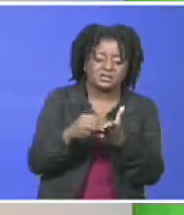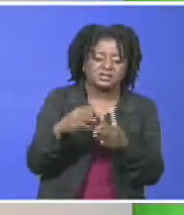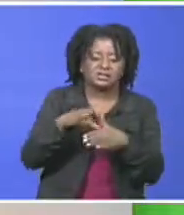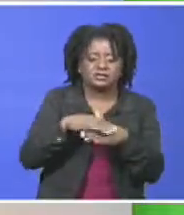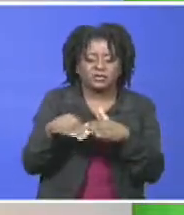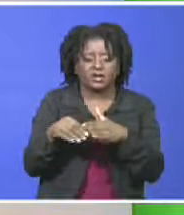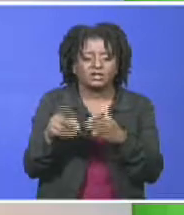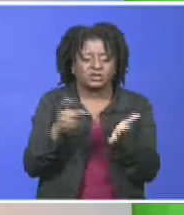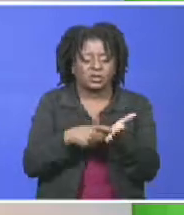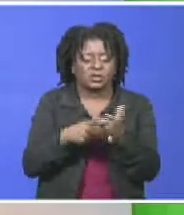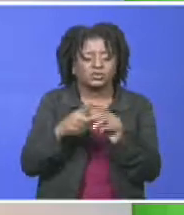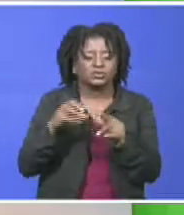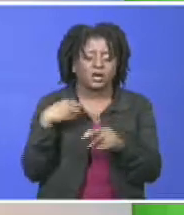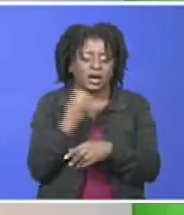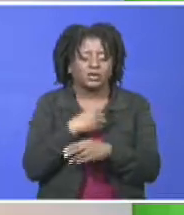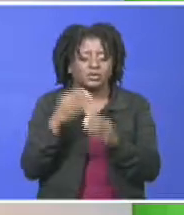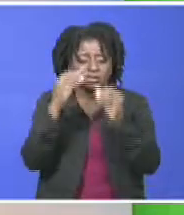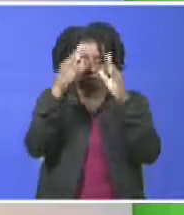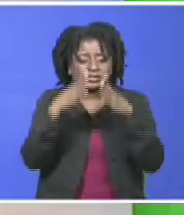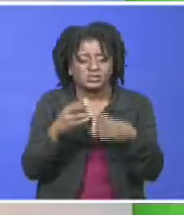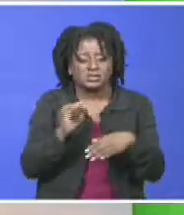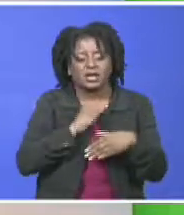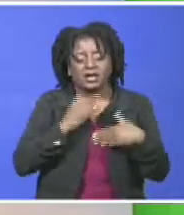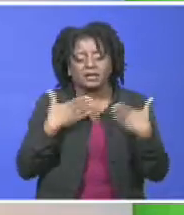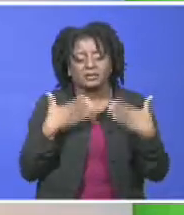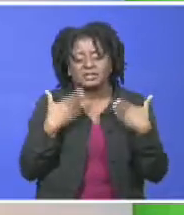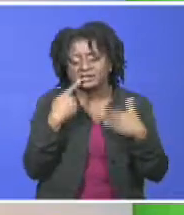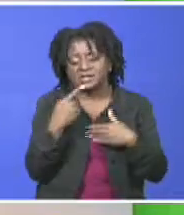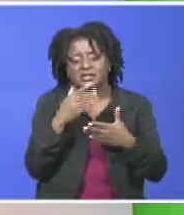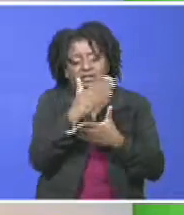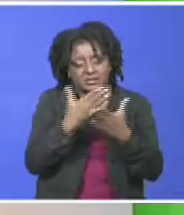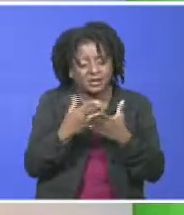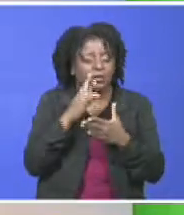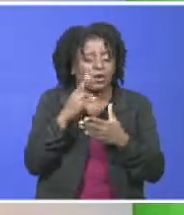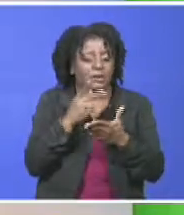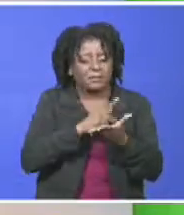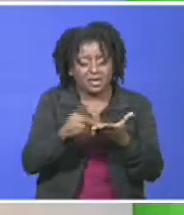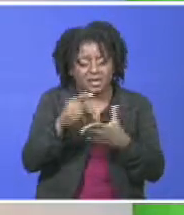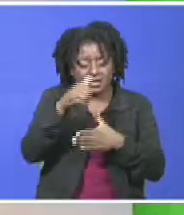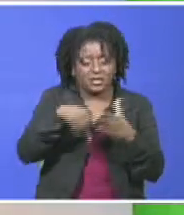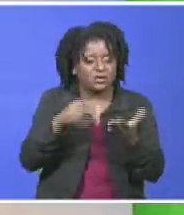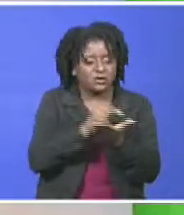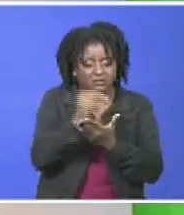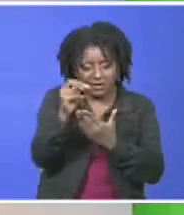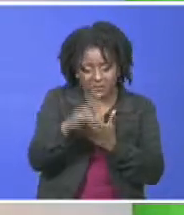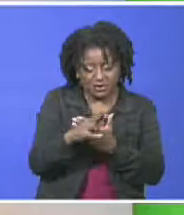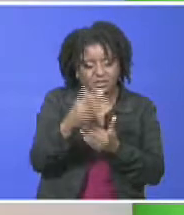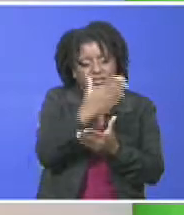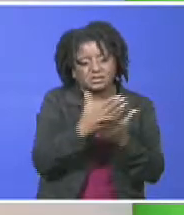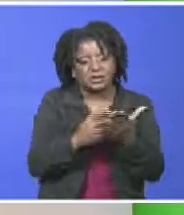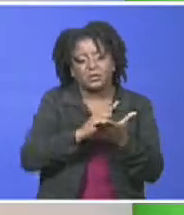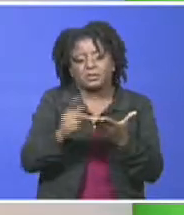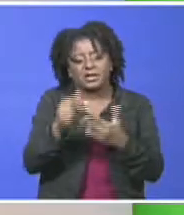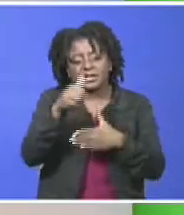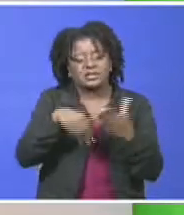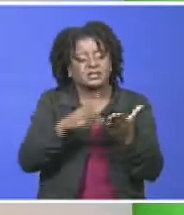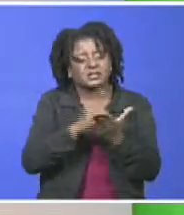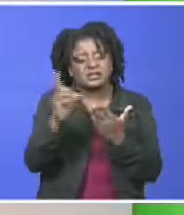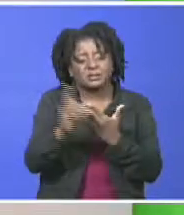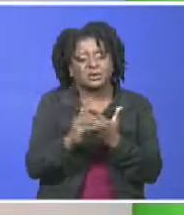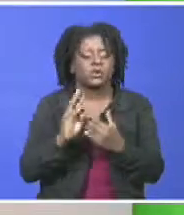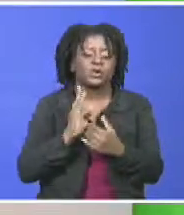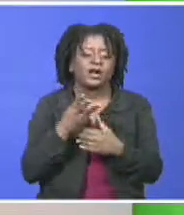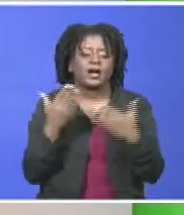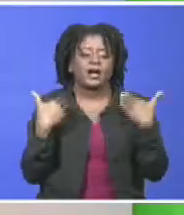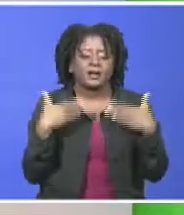to our teachers. I'm pleased to say that some of them were paid in November, some were paid in December. So we're